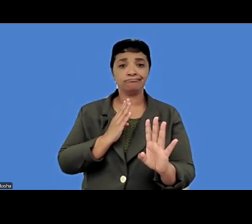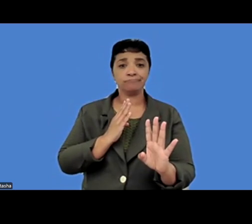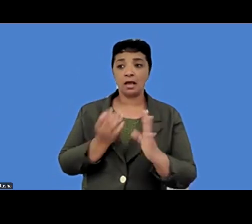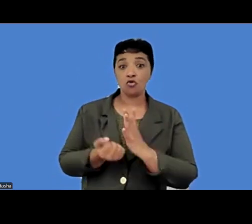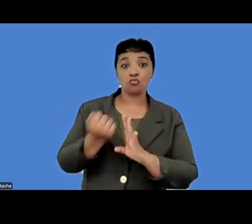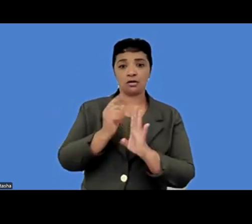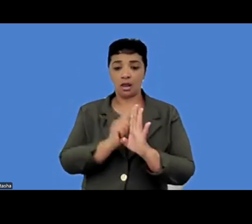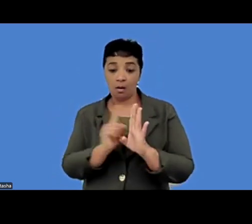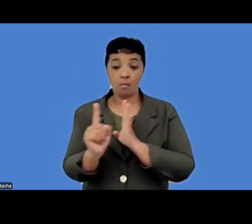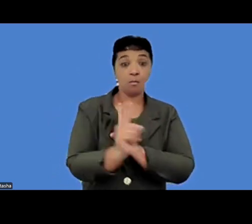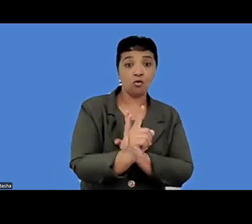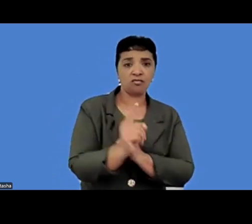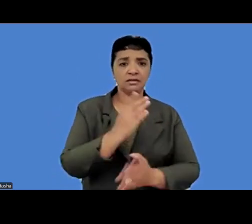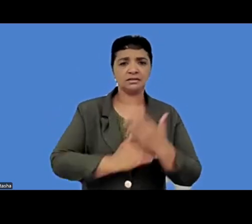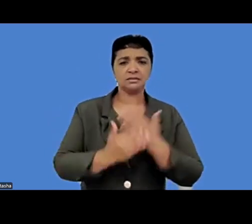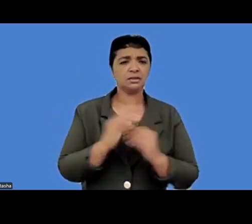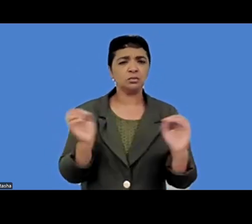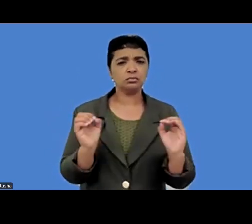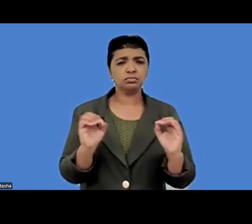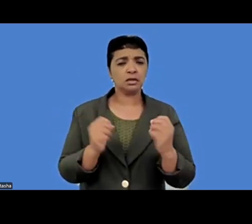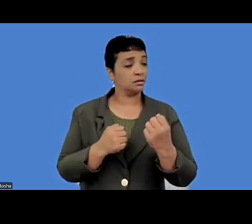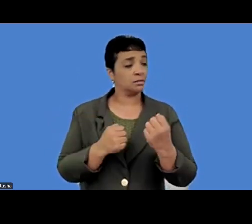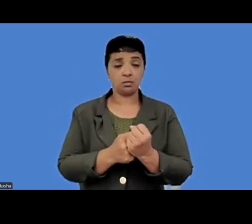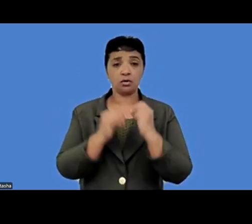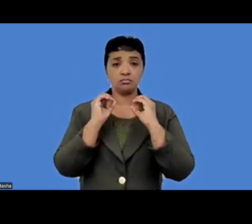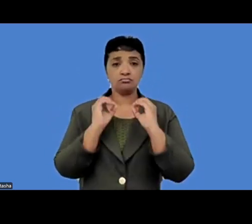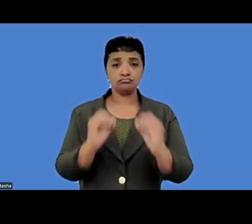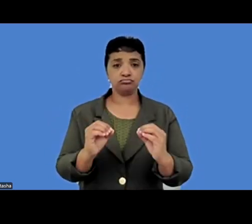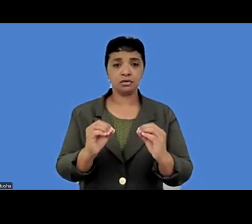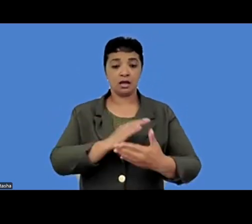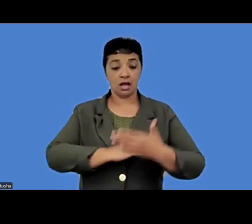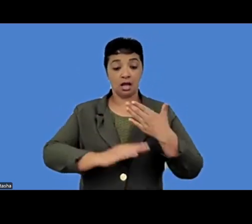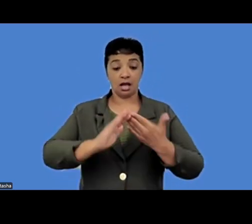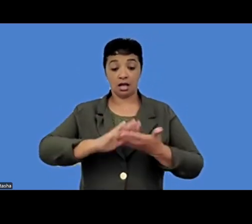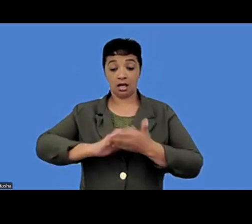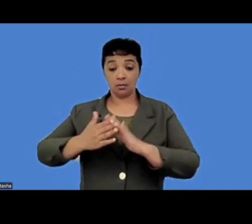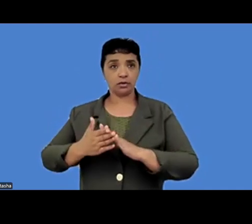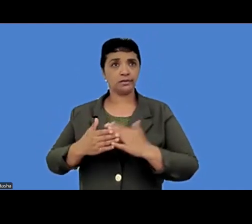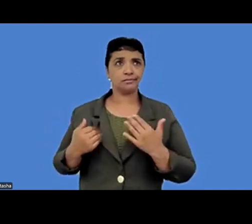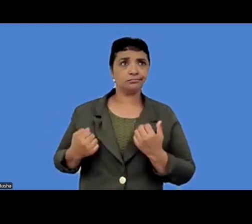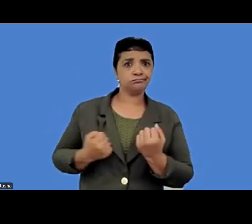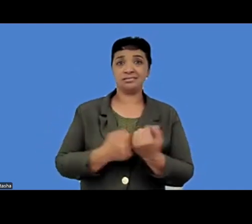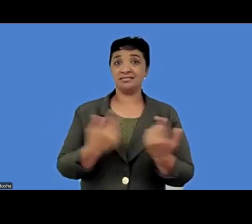for receiving support as the rest of the community. They were just waiting for days.